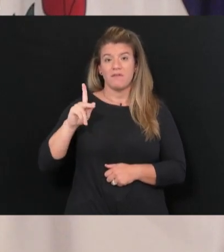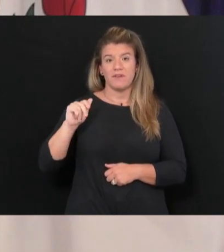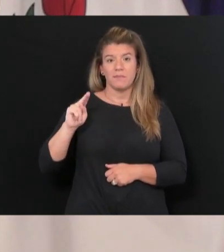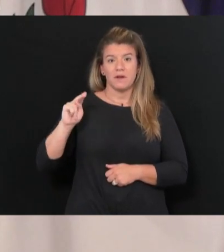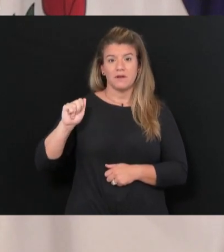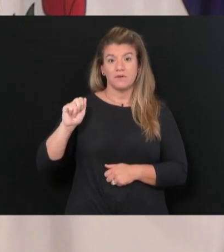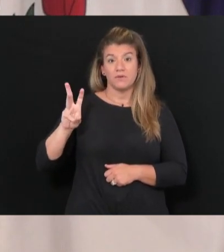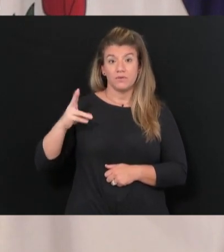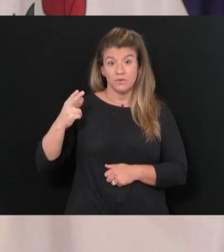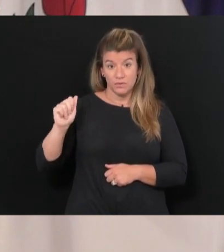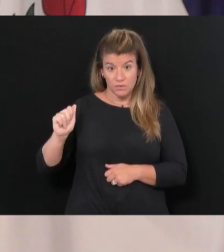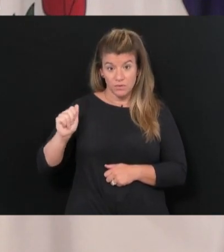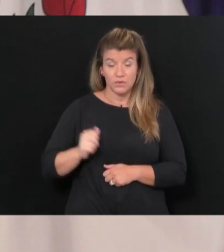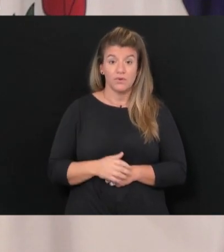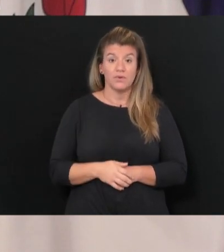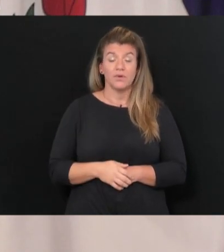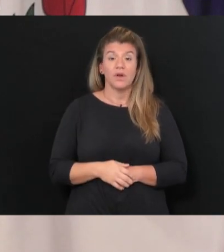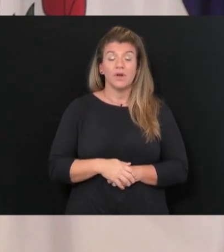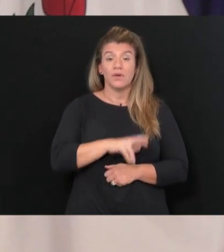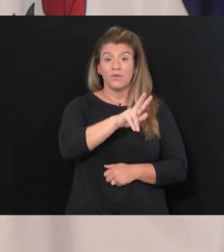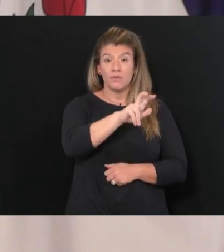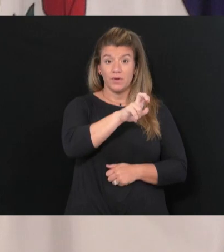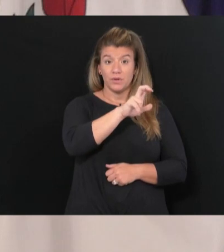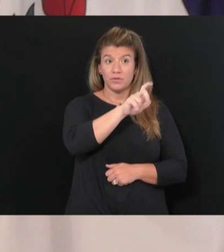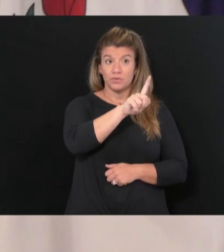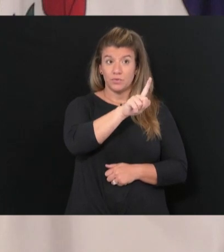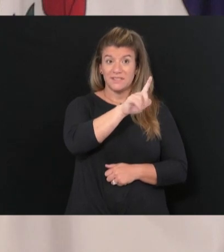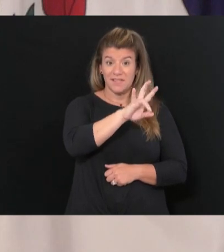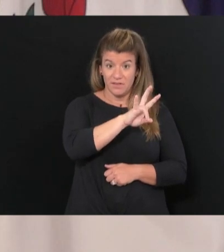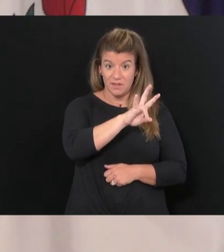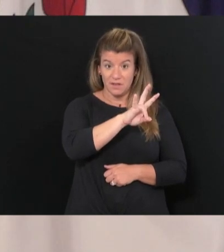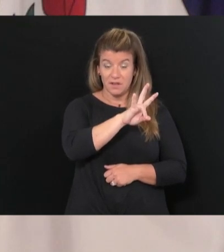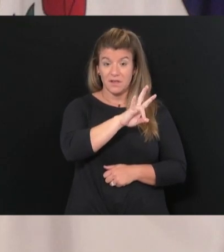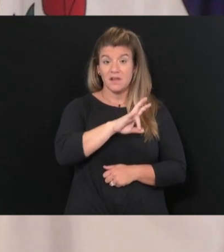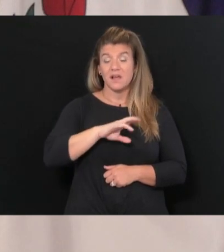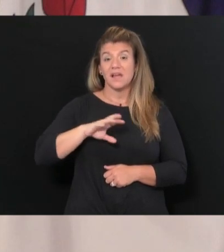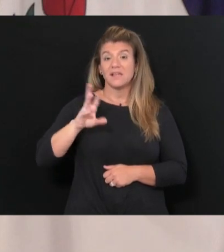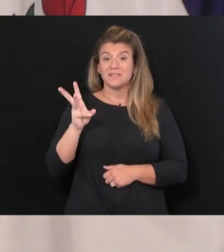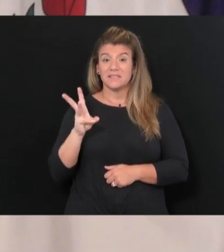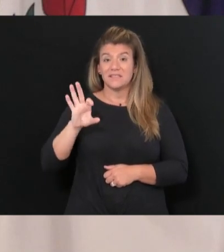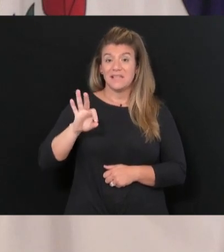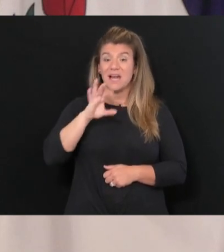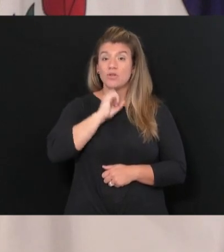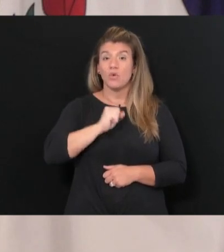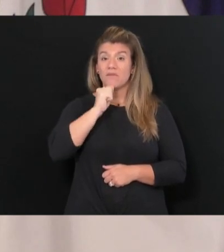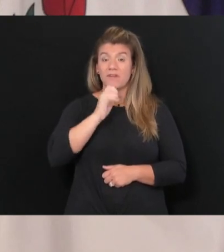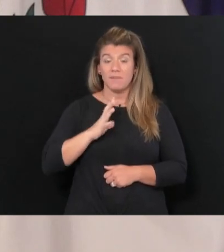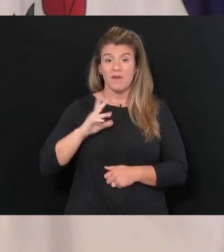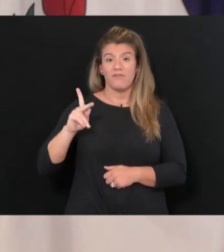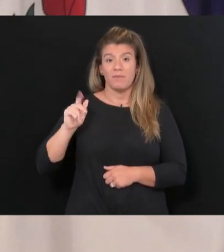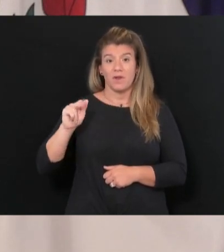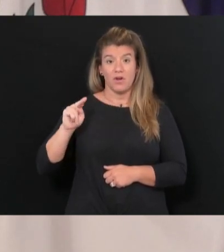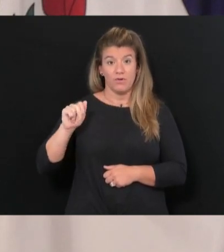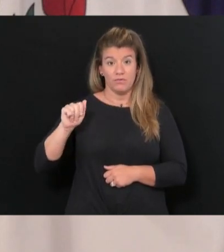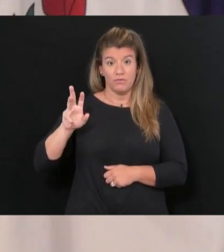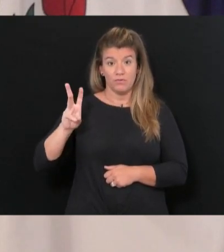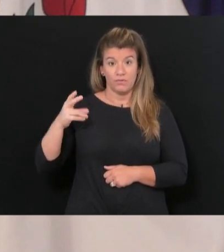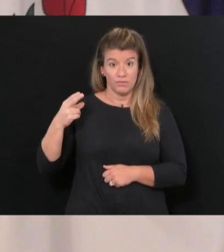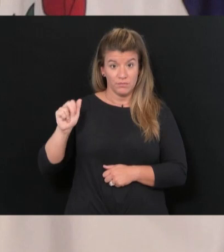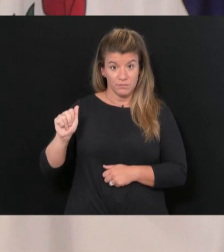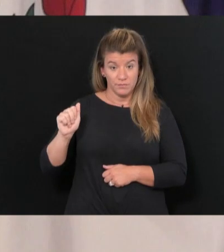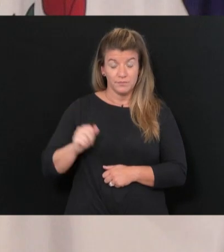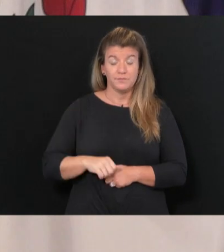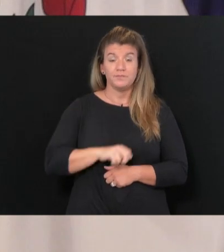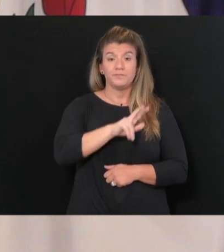County. Our 327th death, a 69-year-old female from Kanawha County.